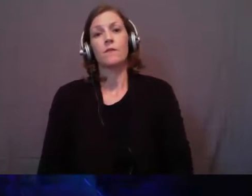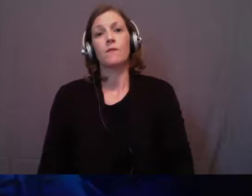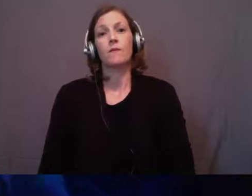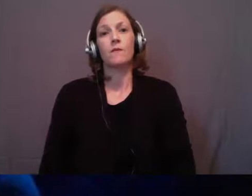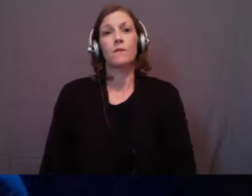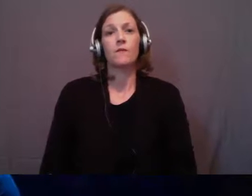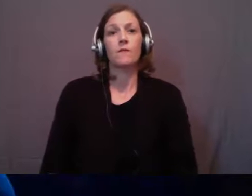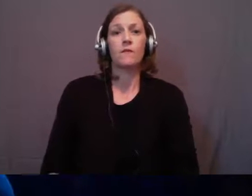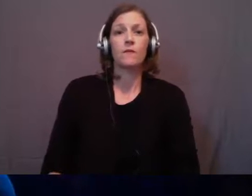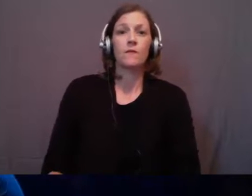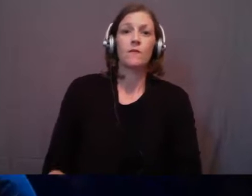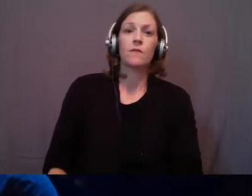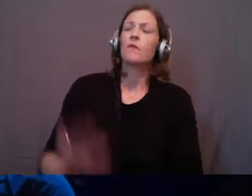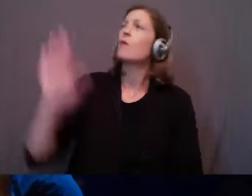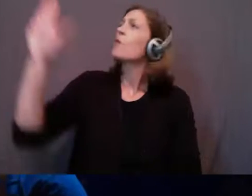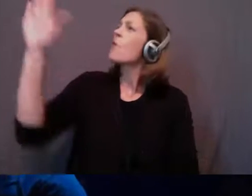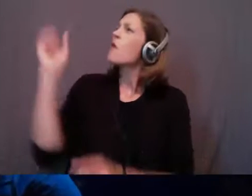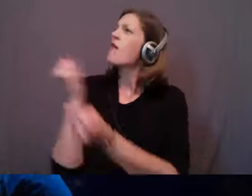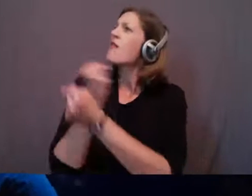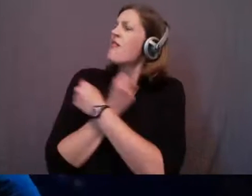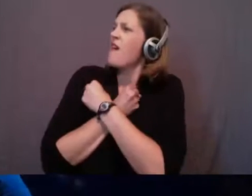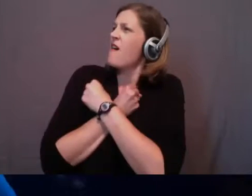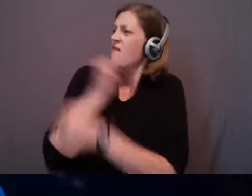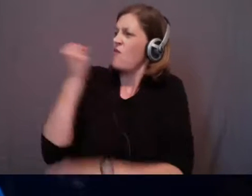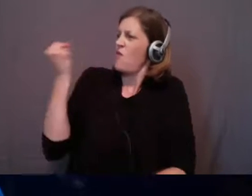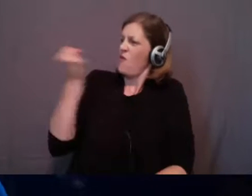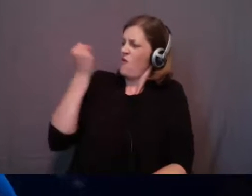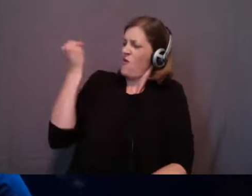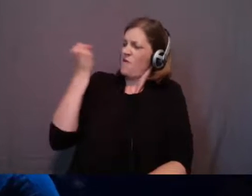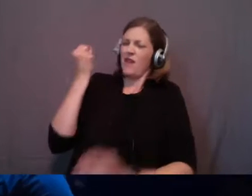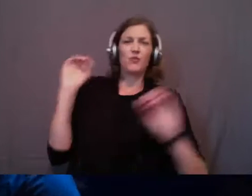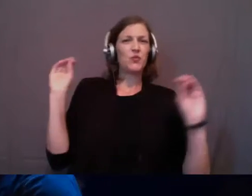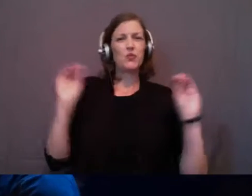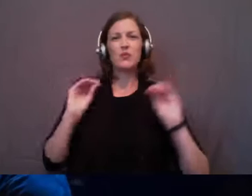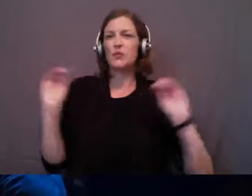Your love has no reservation.